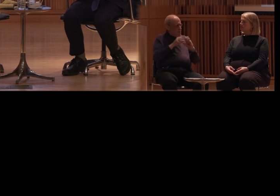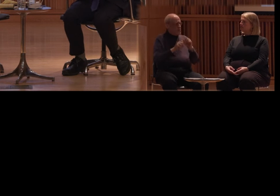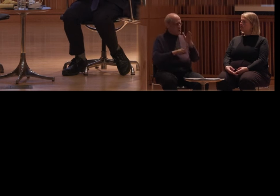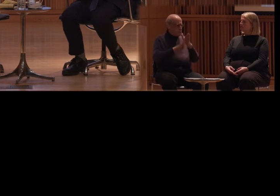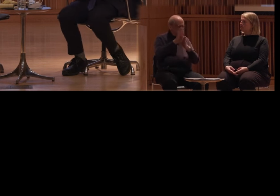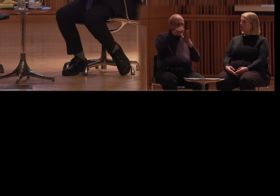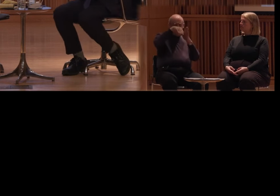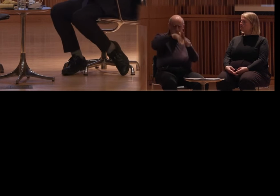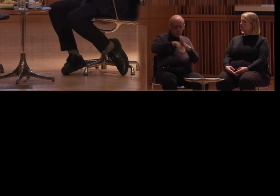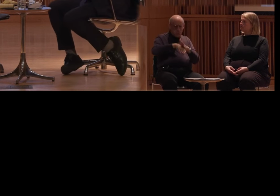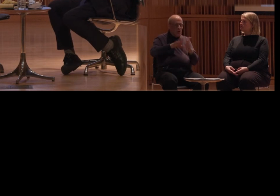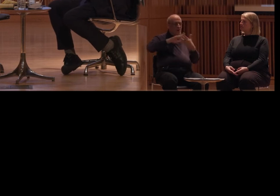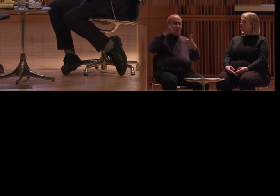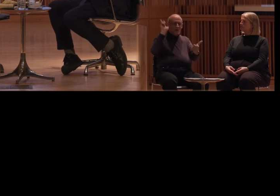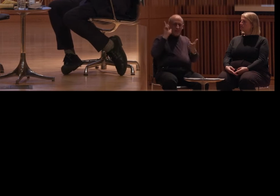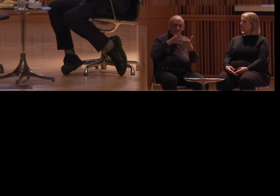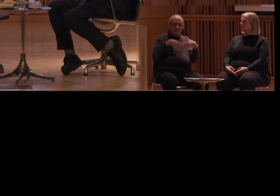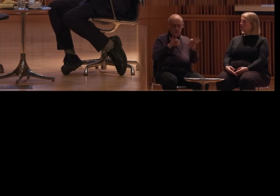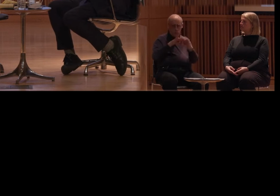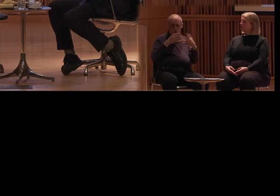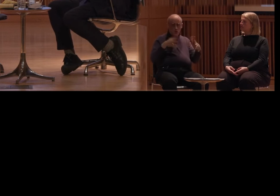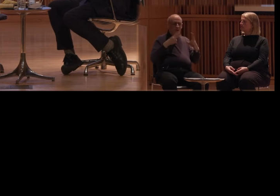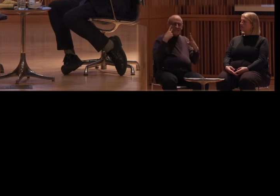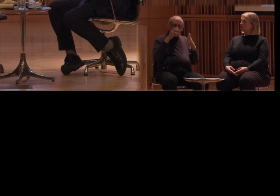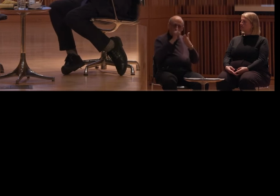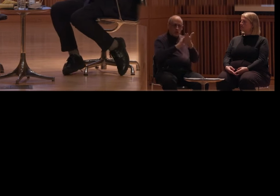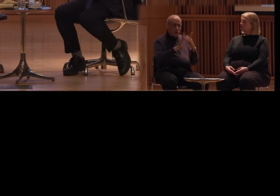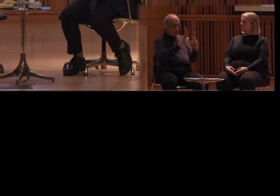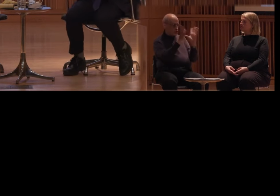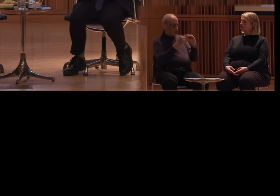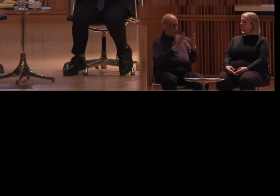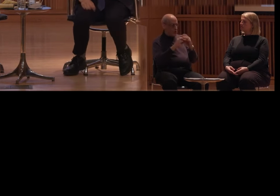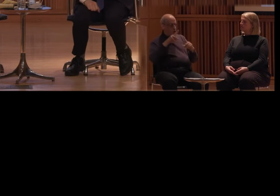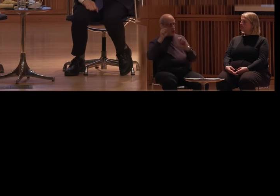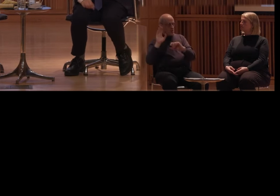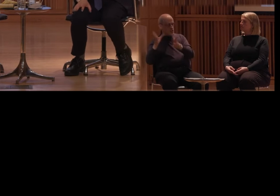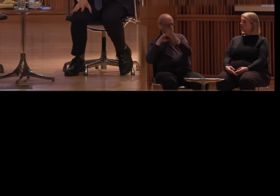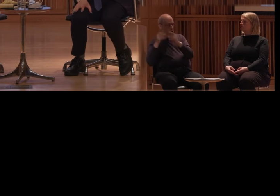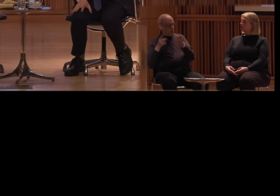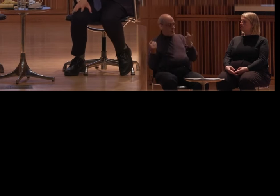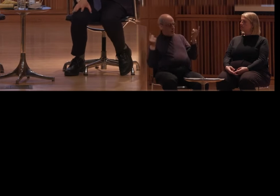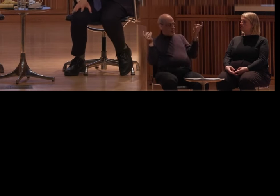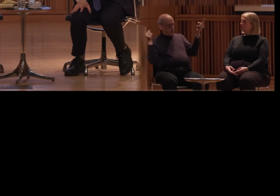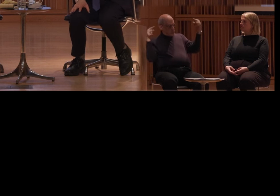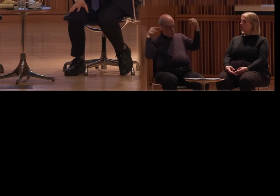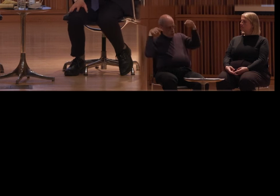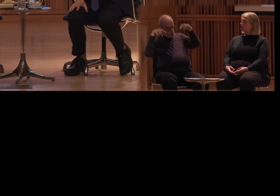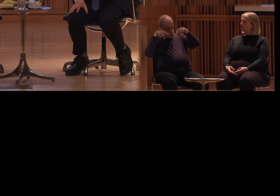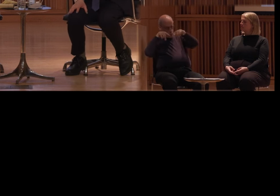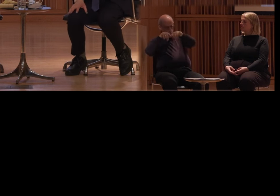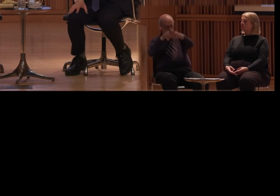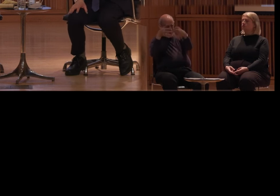matter less. And so you can basically see the New York story and the US story start to converge.